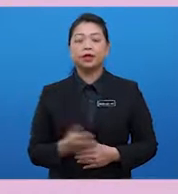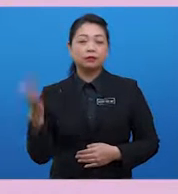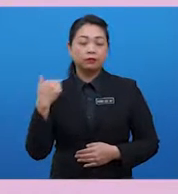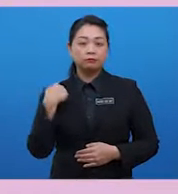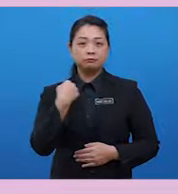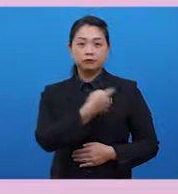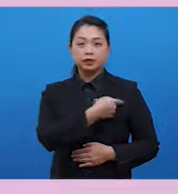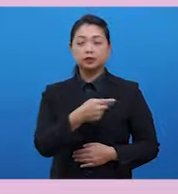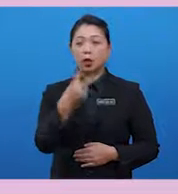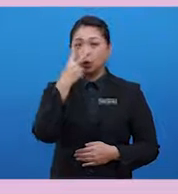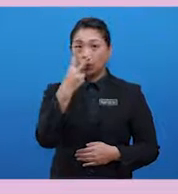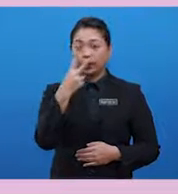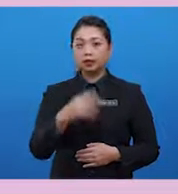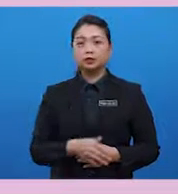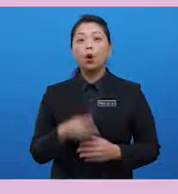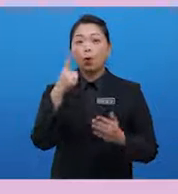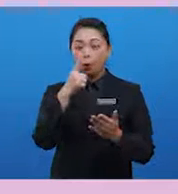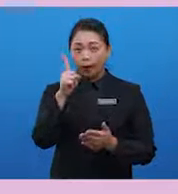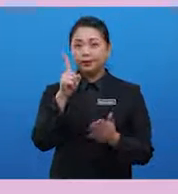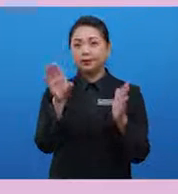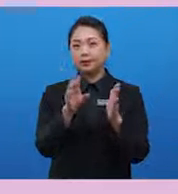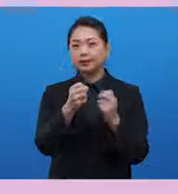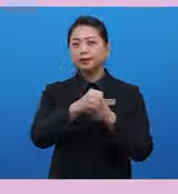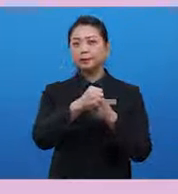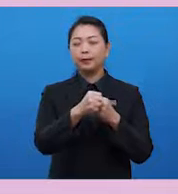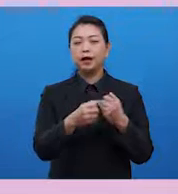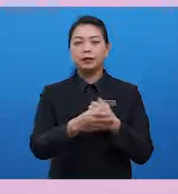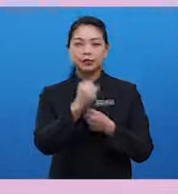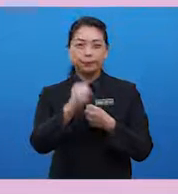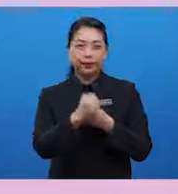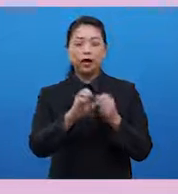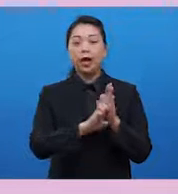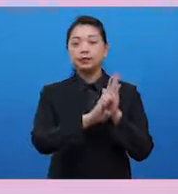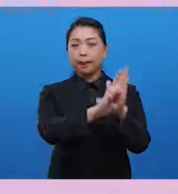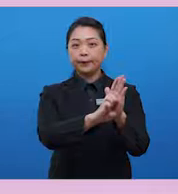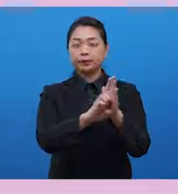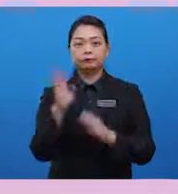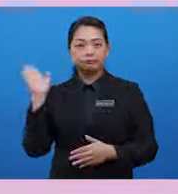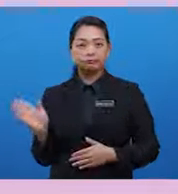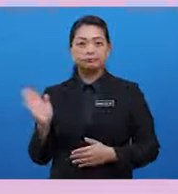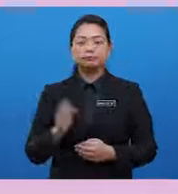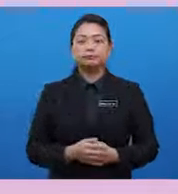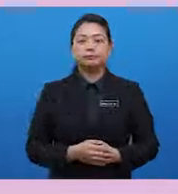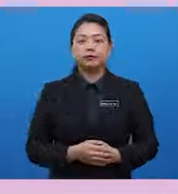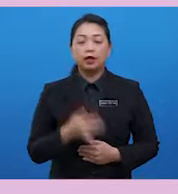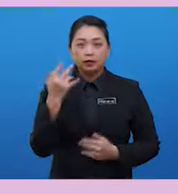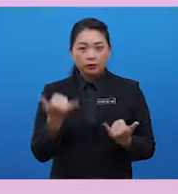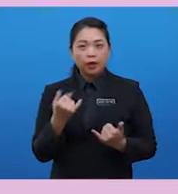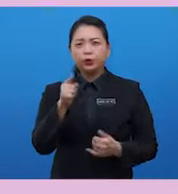Let us now look at one simple example in this picture, picture